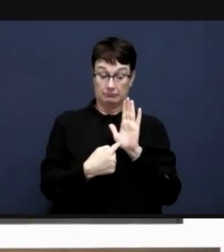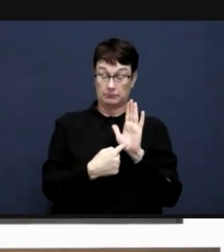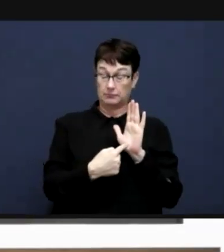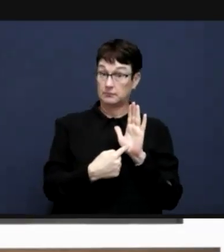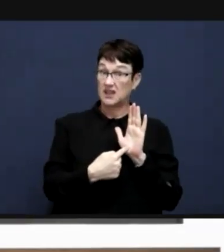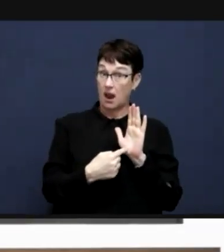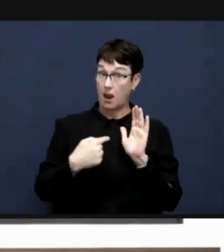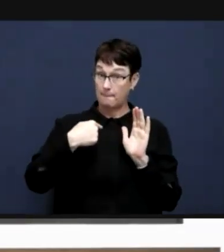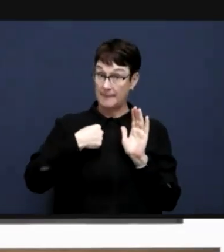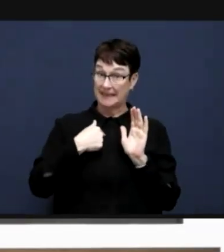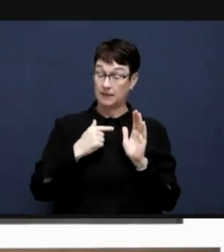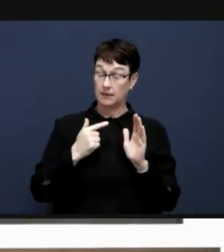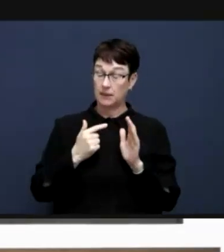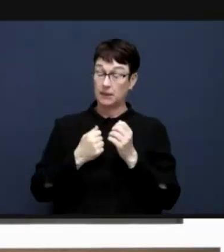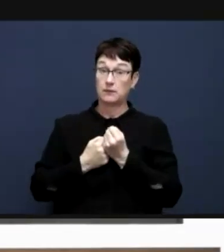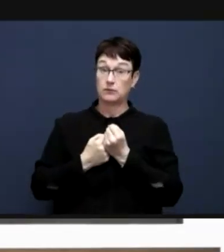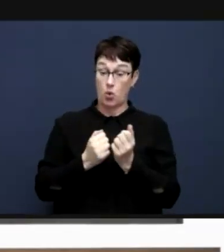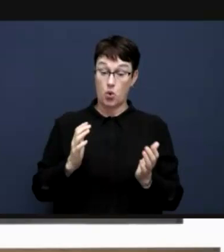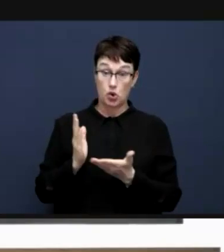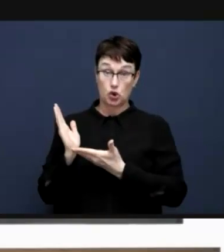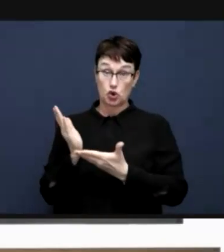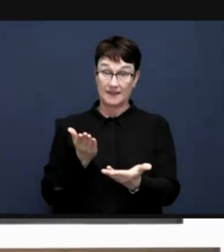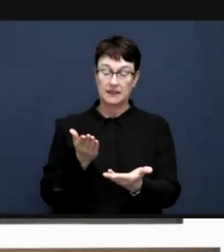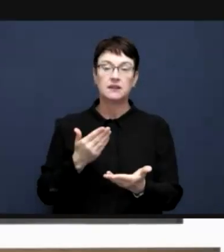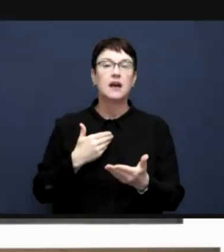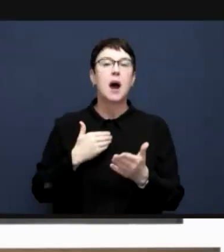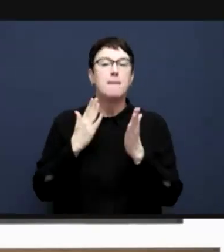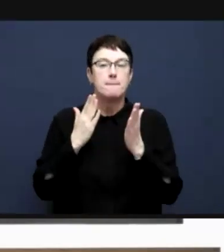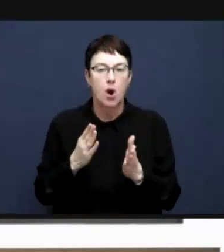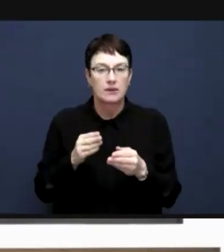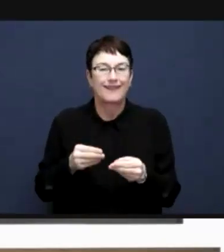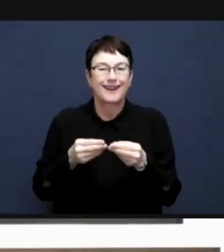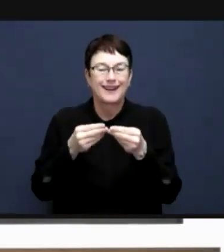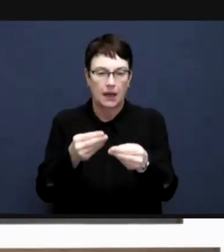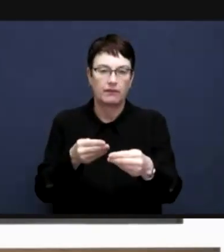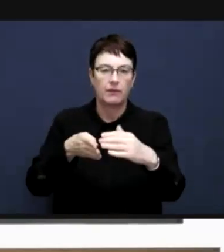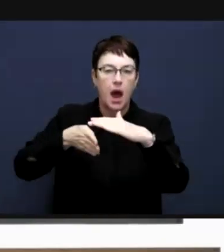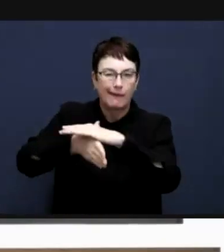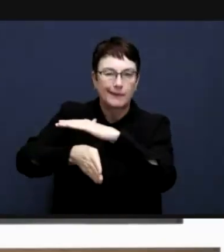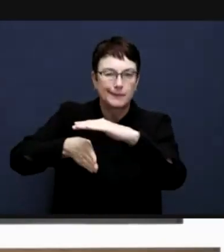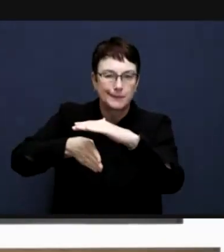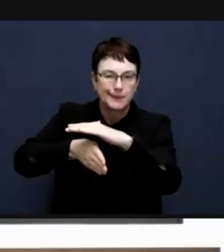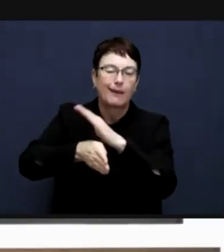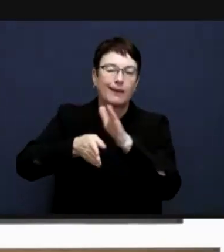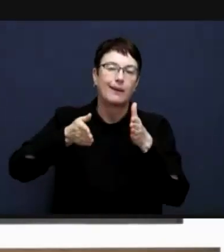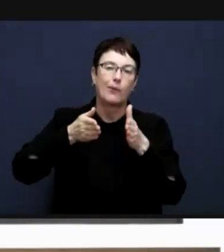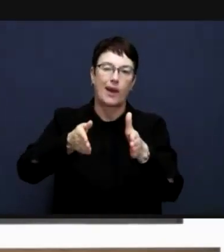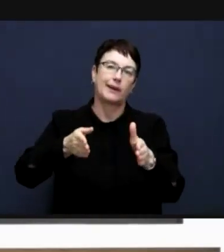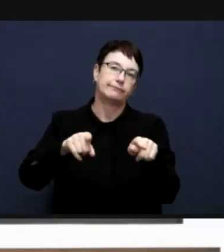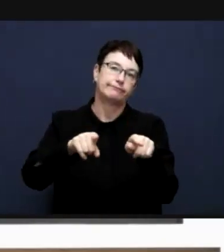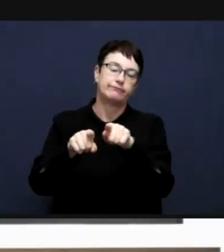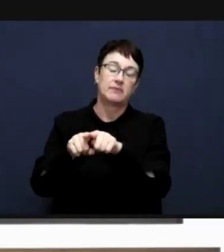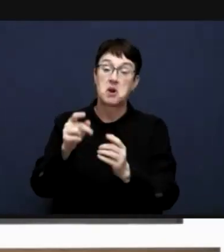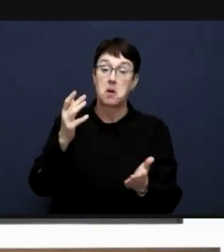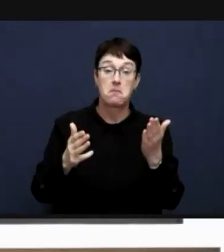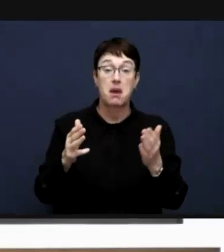be available in at least one accessible electronic format, either a web format, conforming to clause